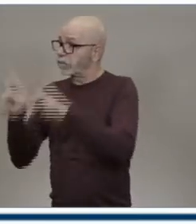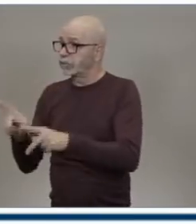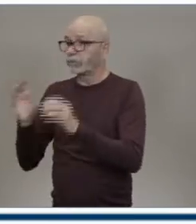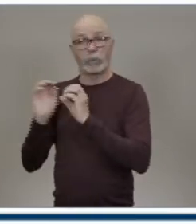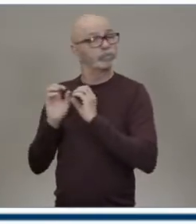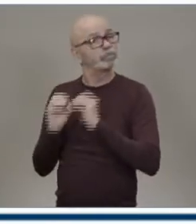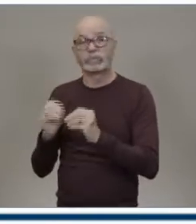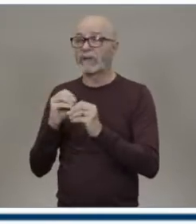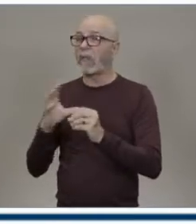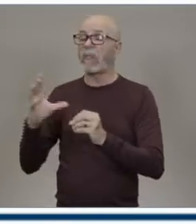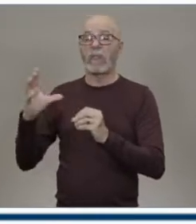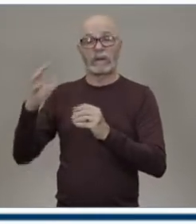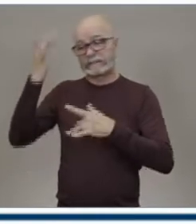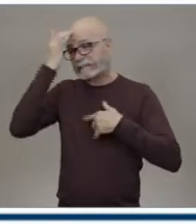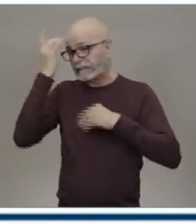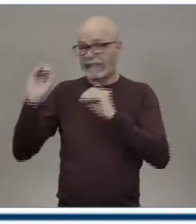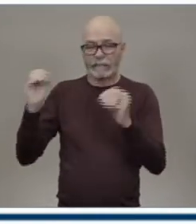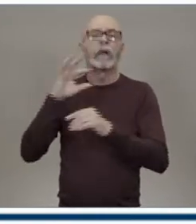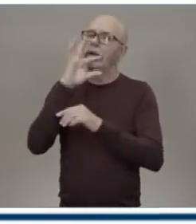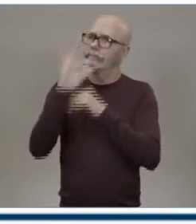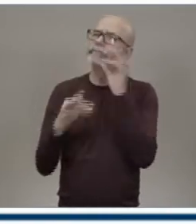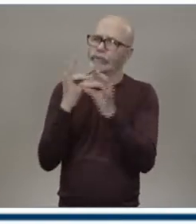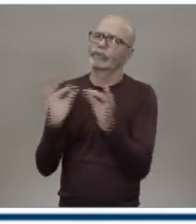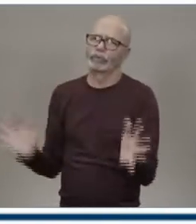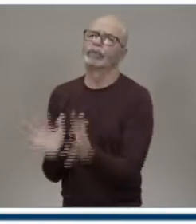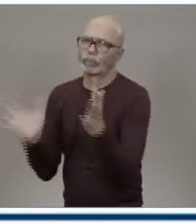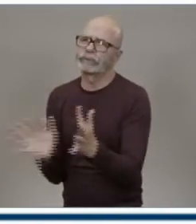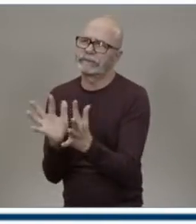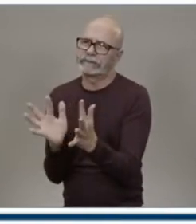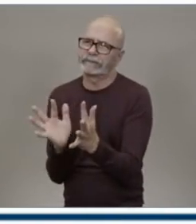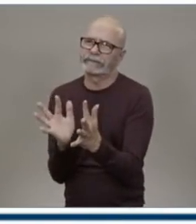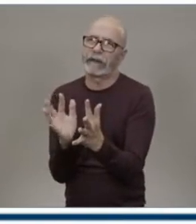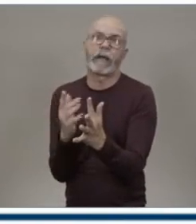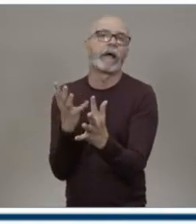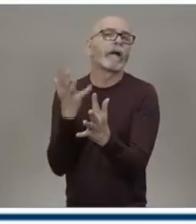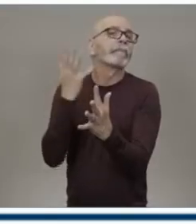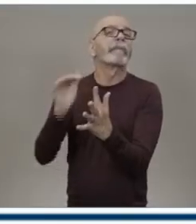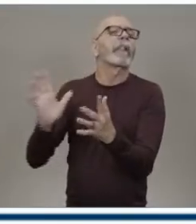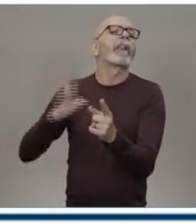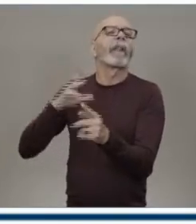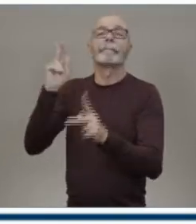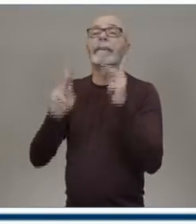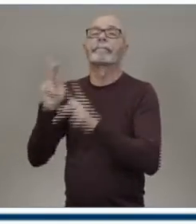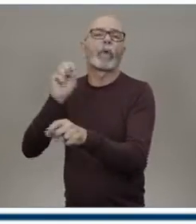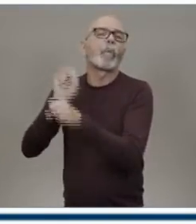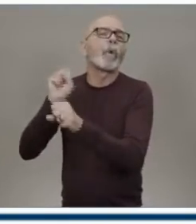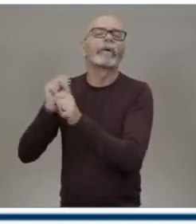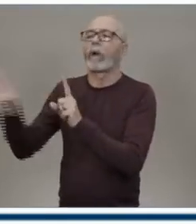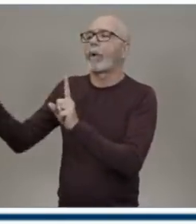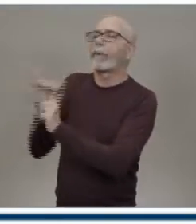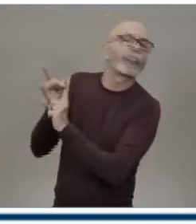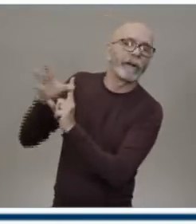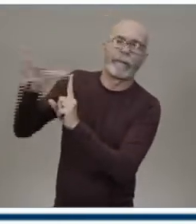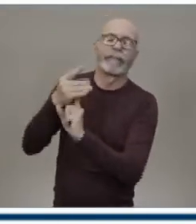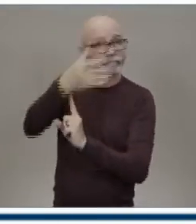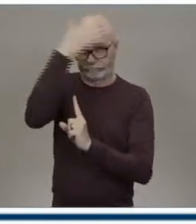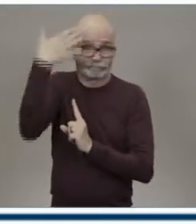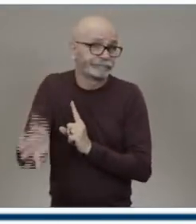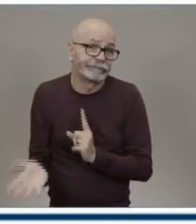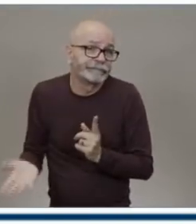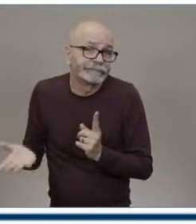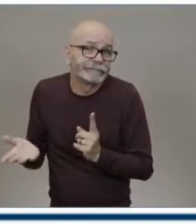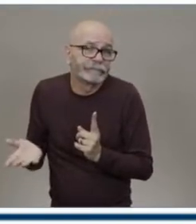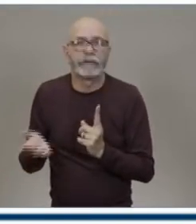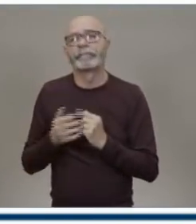especially important for those who are at increased risk due to their social activities or work. However, this only works if people know when